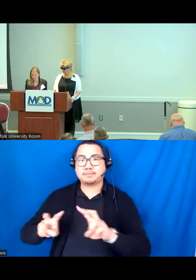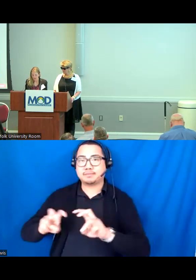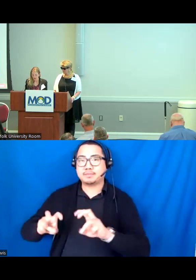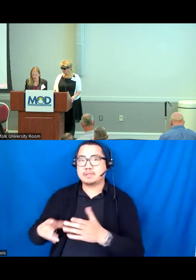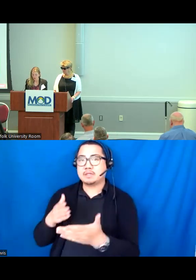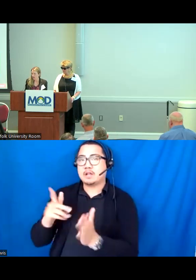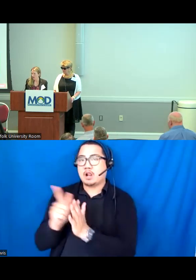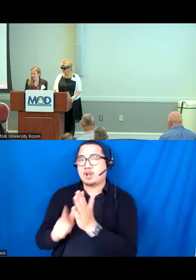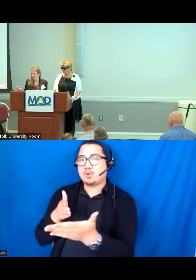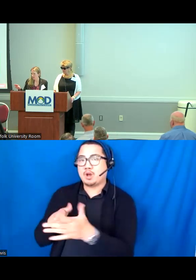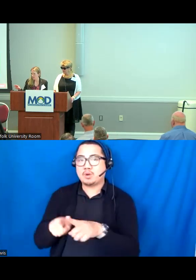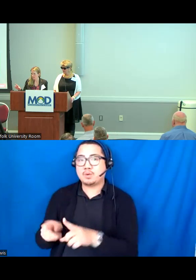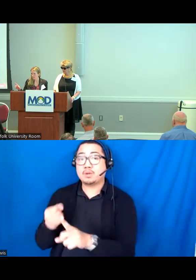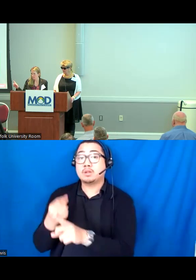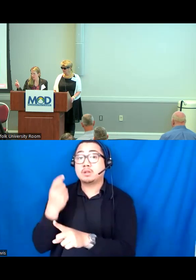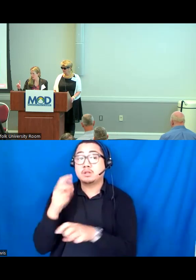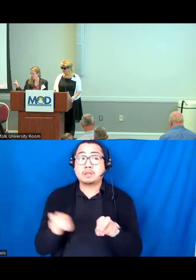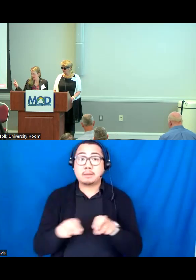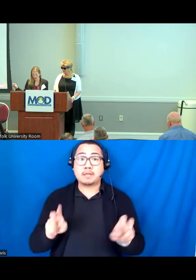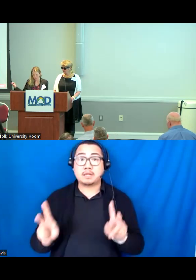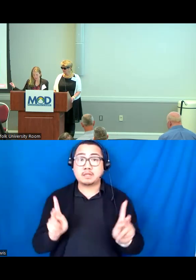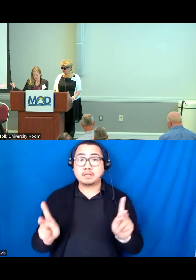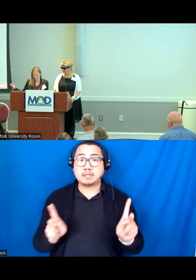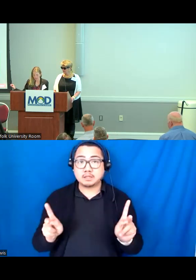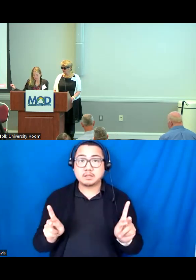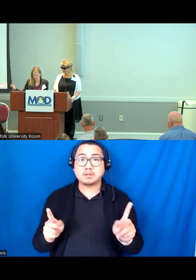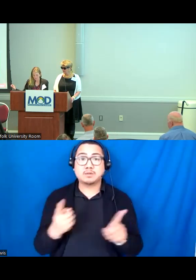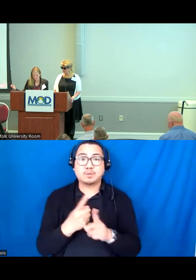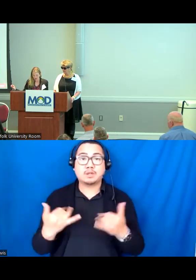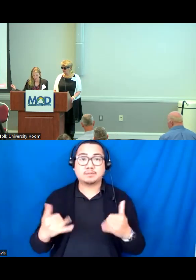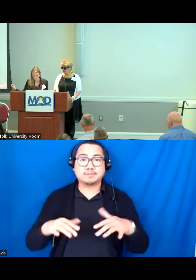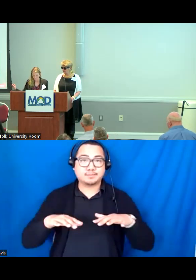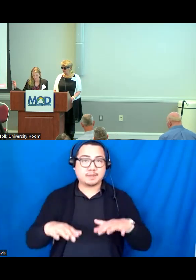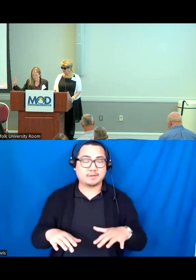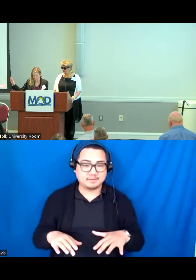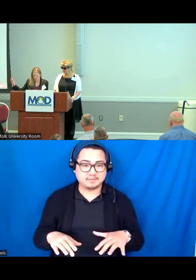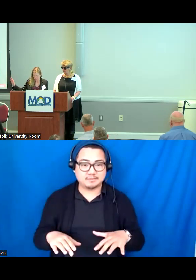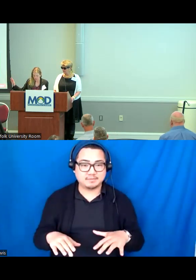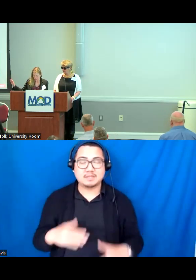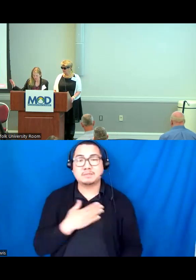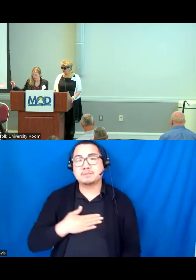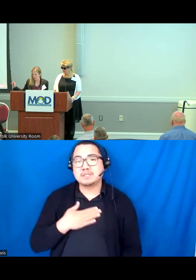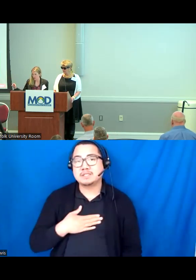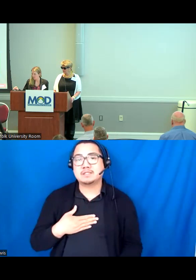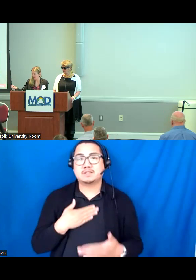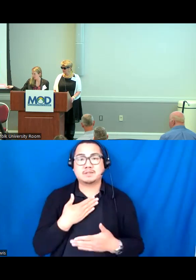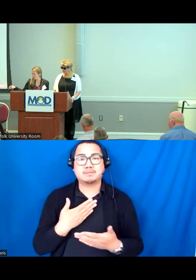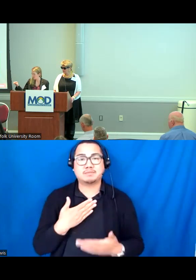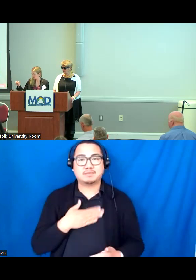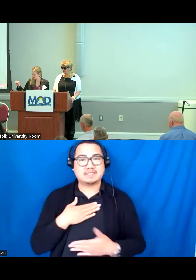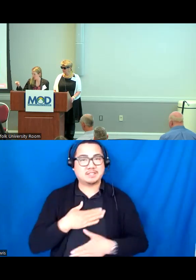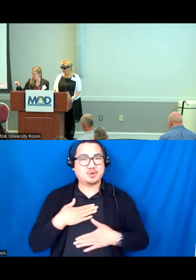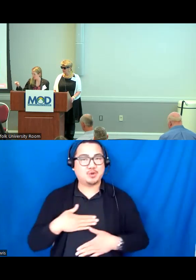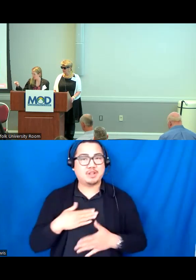impact. While our panelists are settling in, please enjoy this video. And panelists, if you